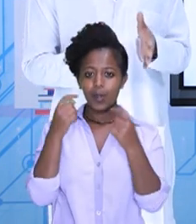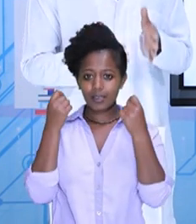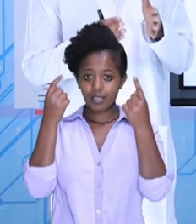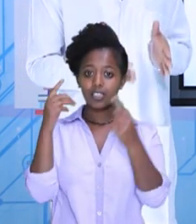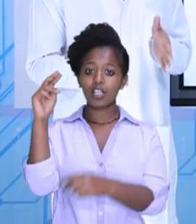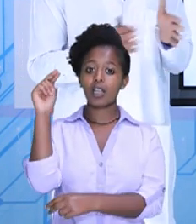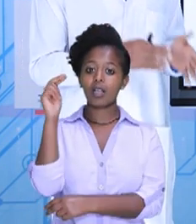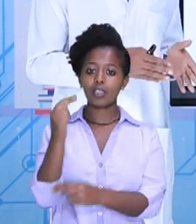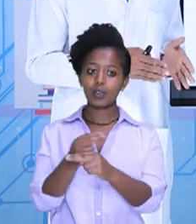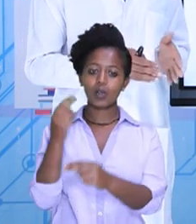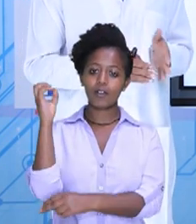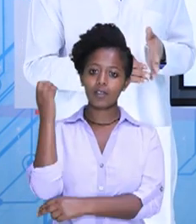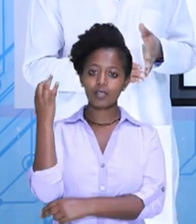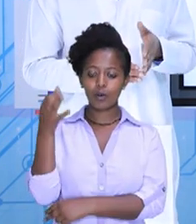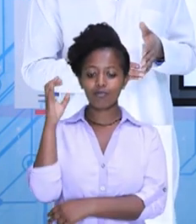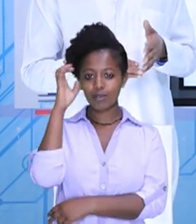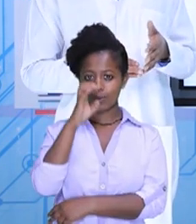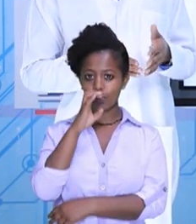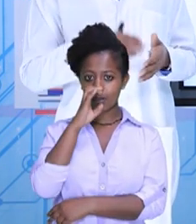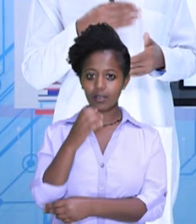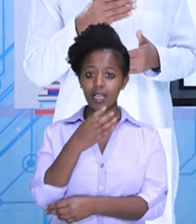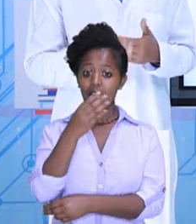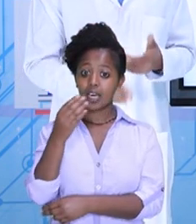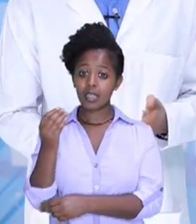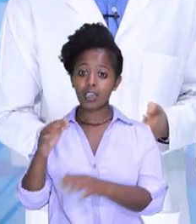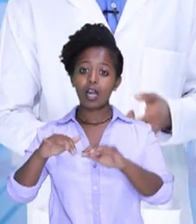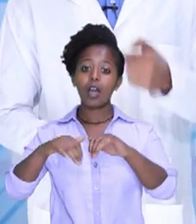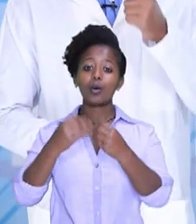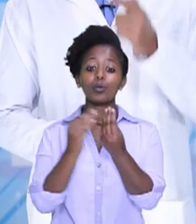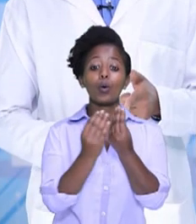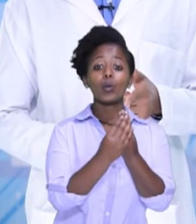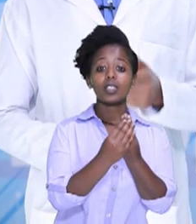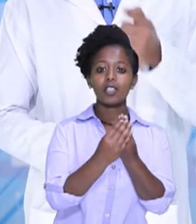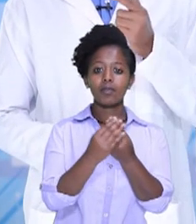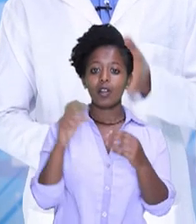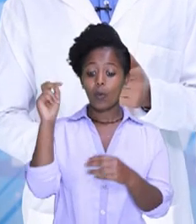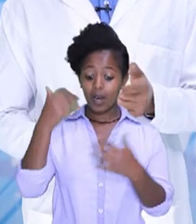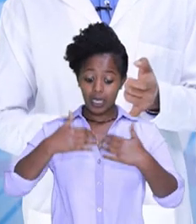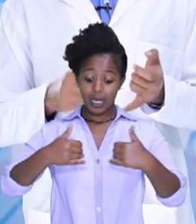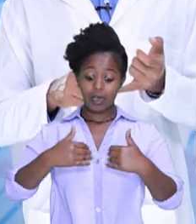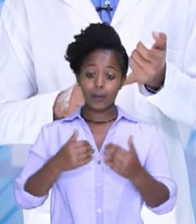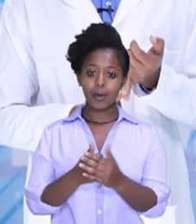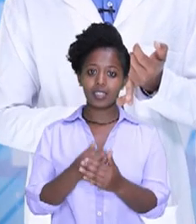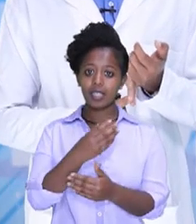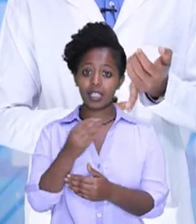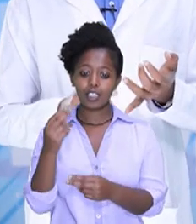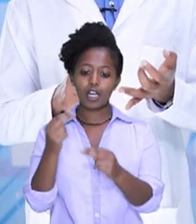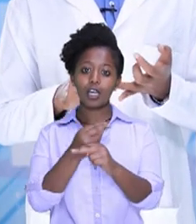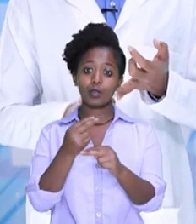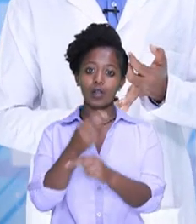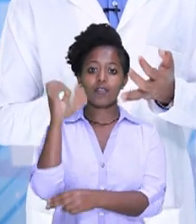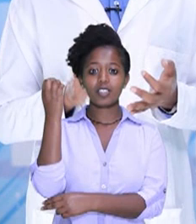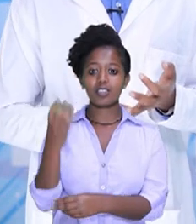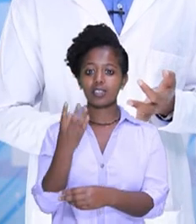the natural vegetation of Ethiopia and how to conserve the wild animals, the natural vegetation